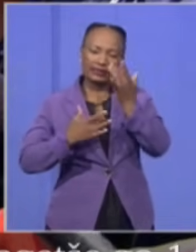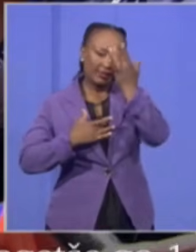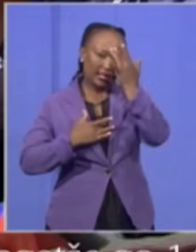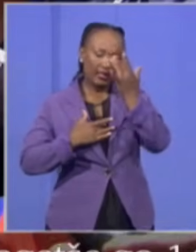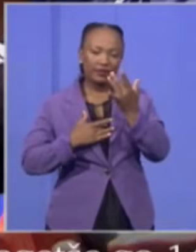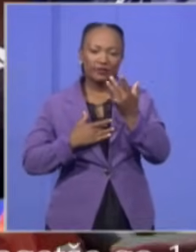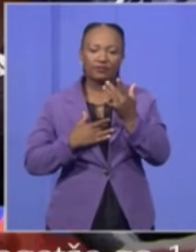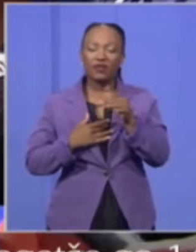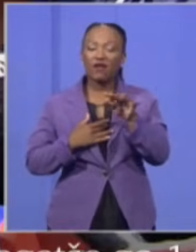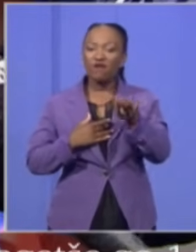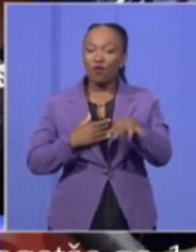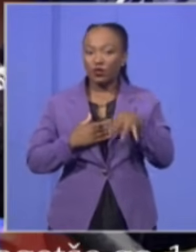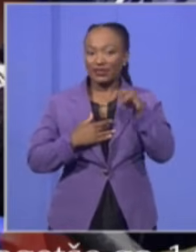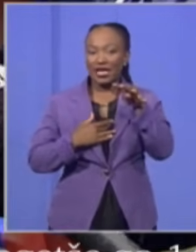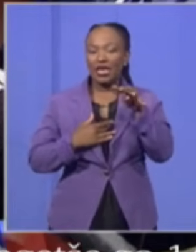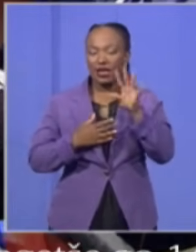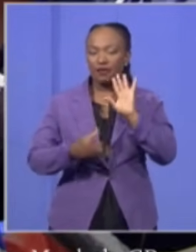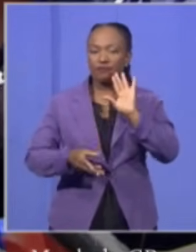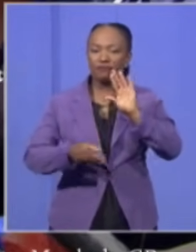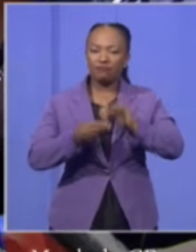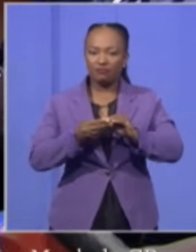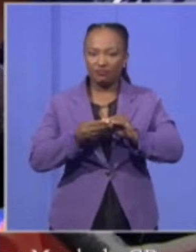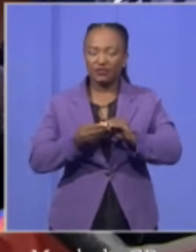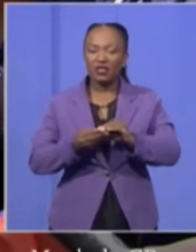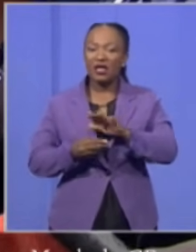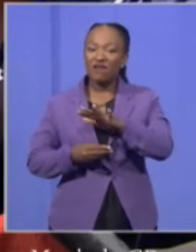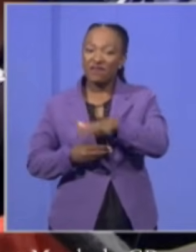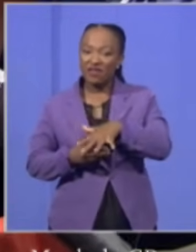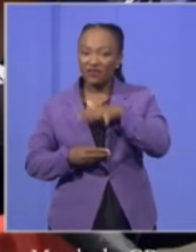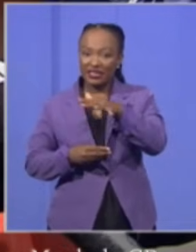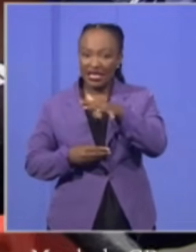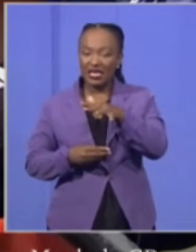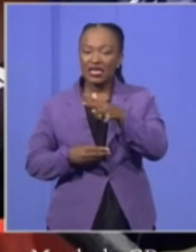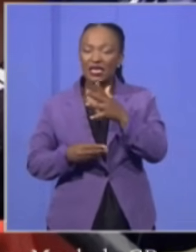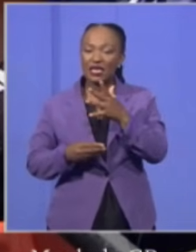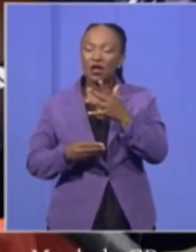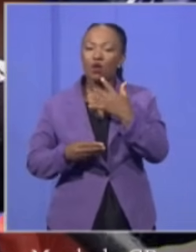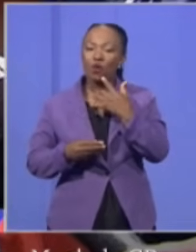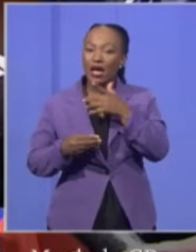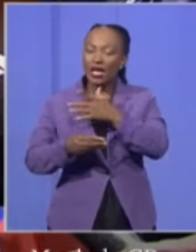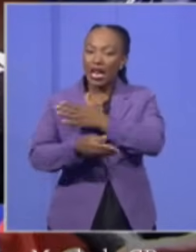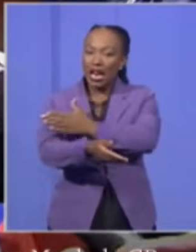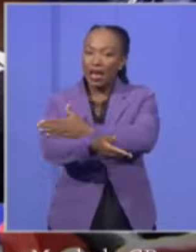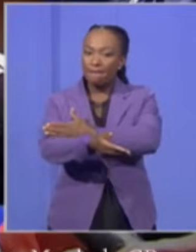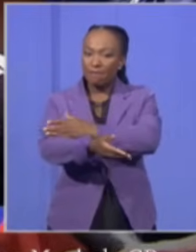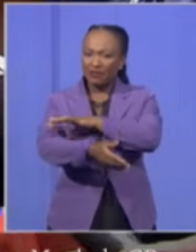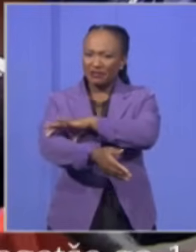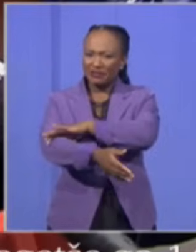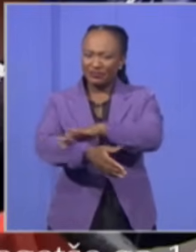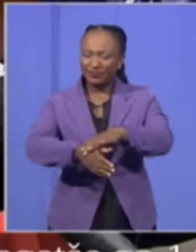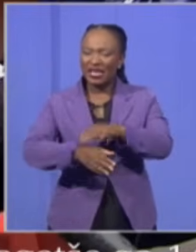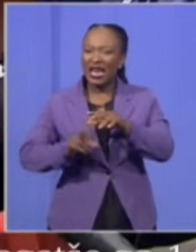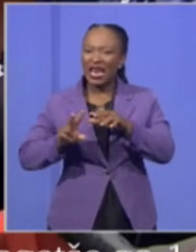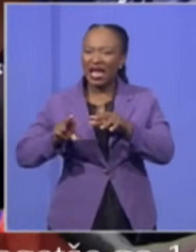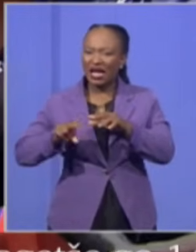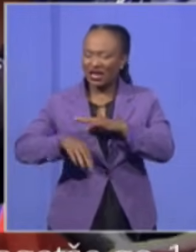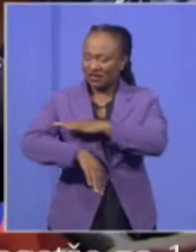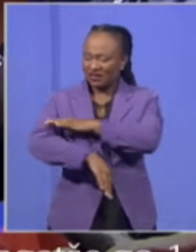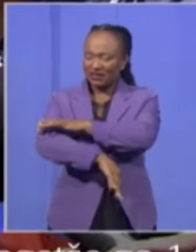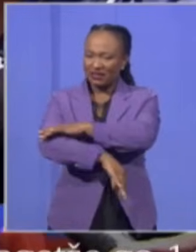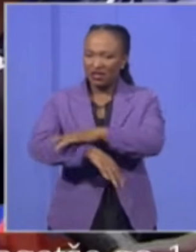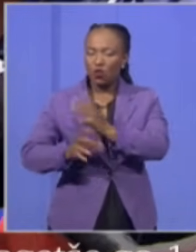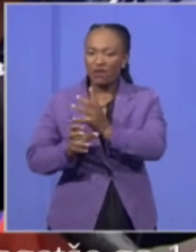14 and we have this limb that is number 15 that is with our forensic pathological services that we have